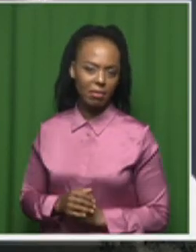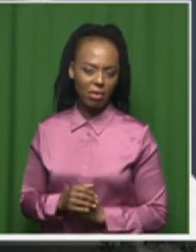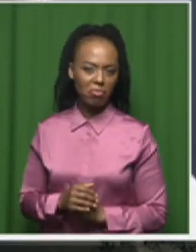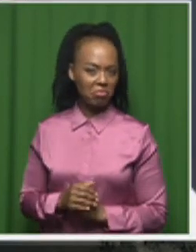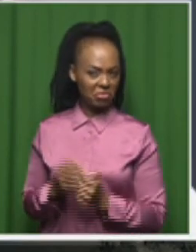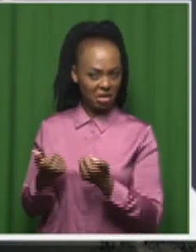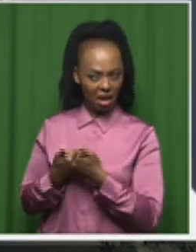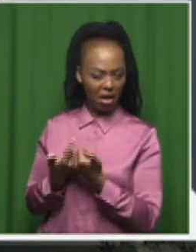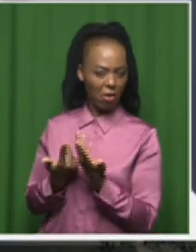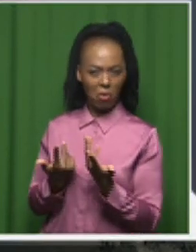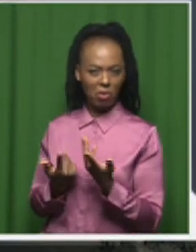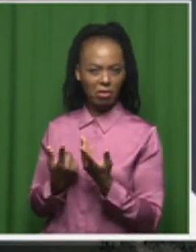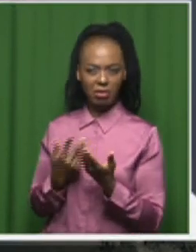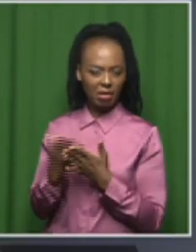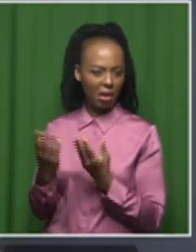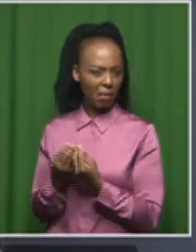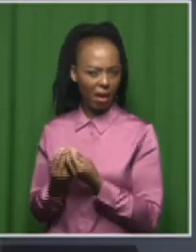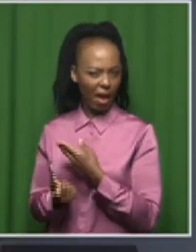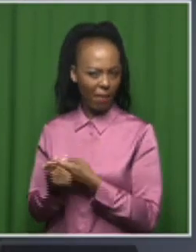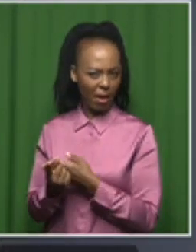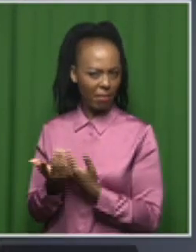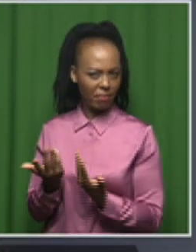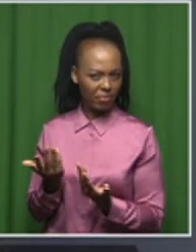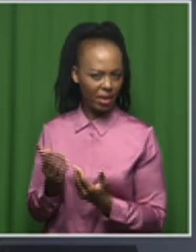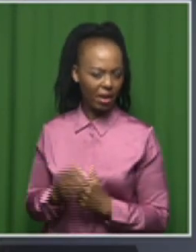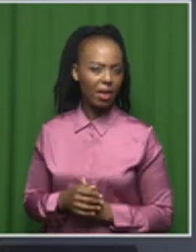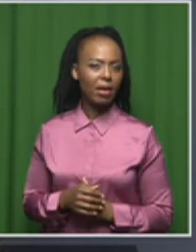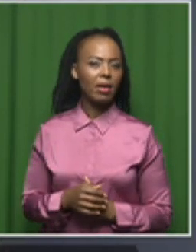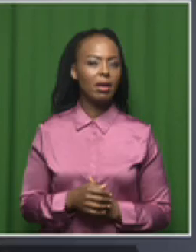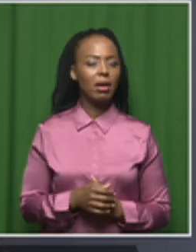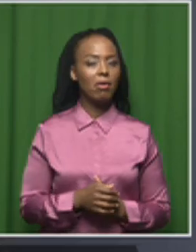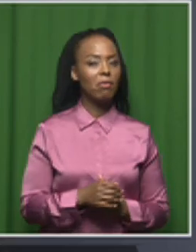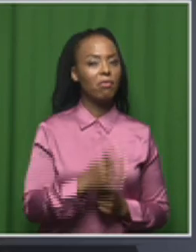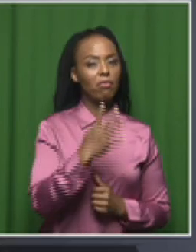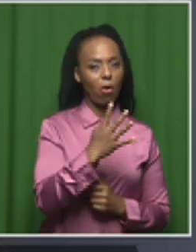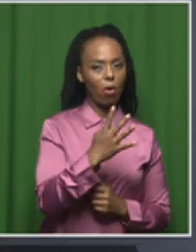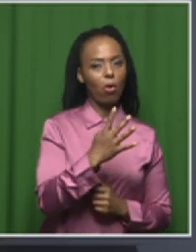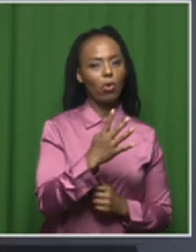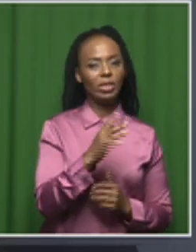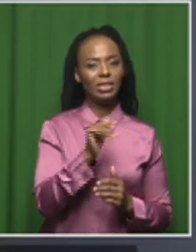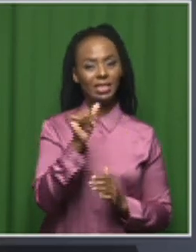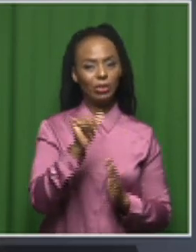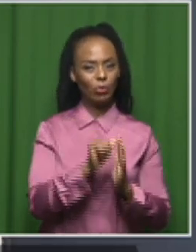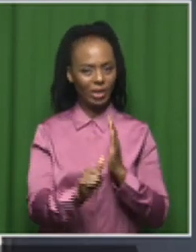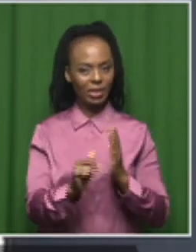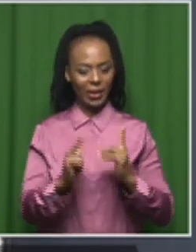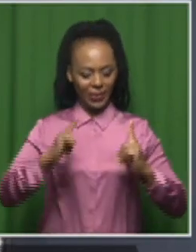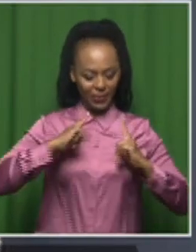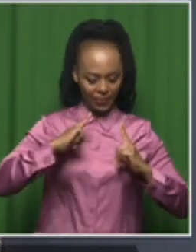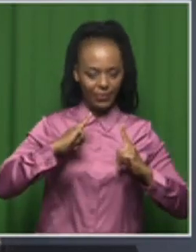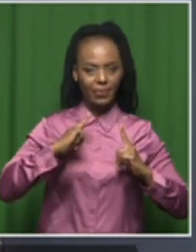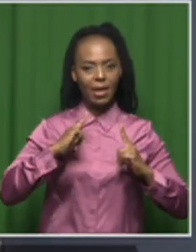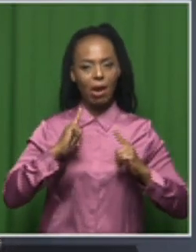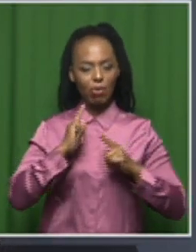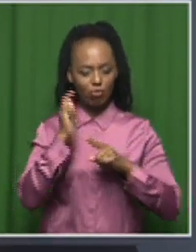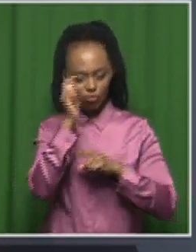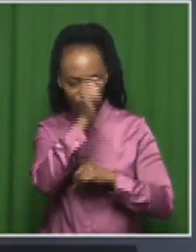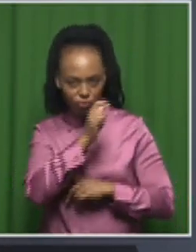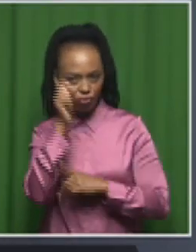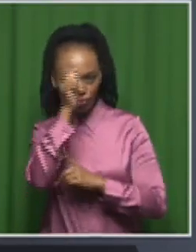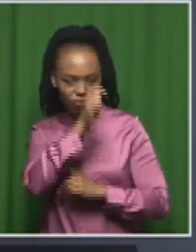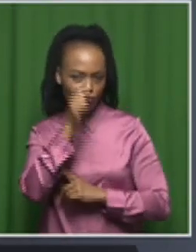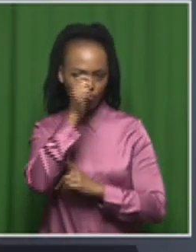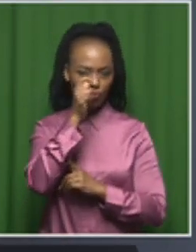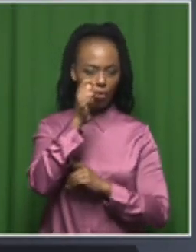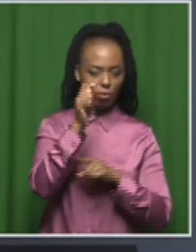So we rehearse between 4 and 6 weeks before the show opens. And personally,